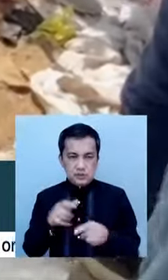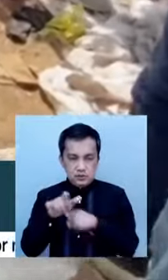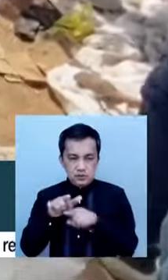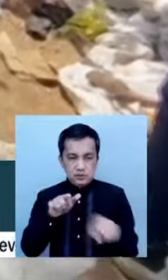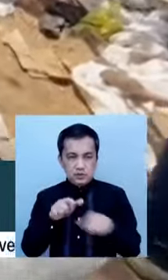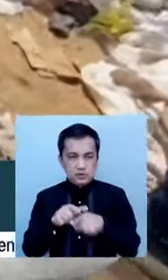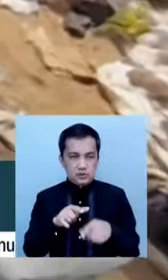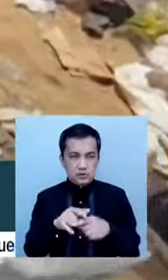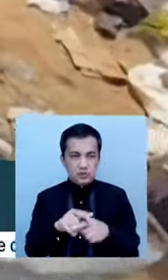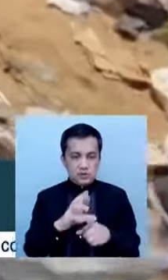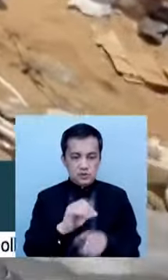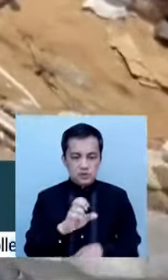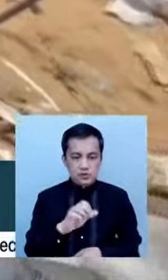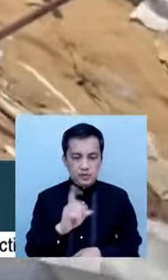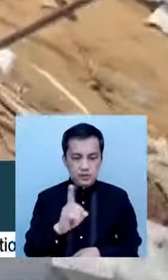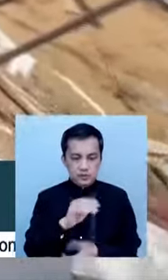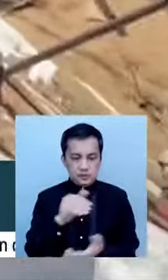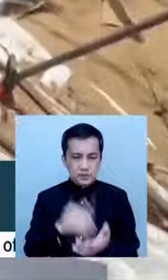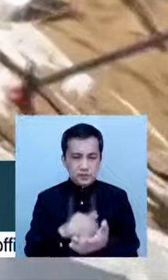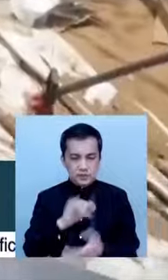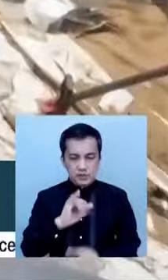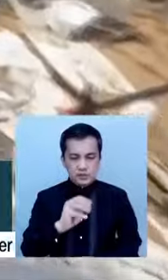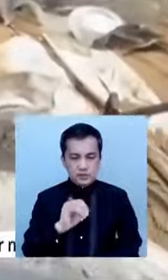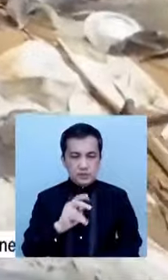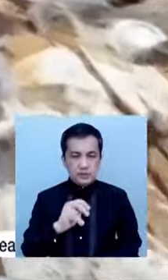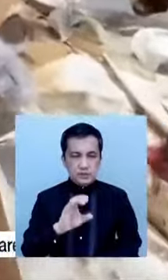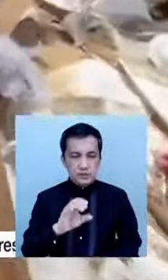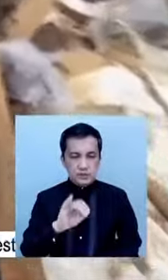command center of the Islamic Jihad.